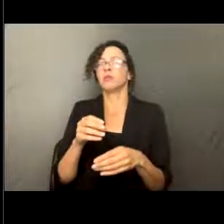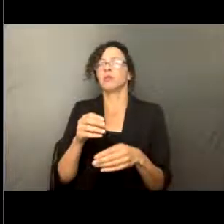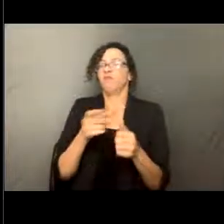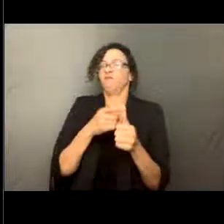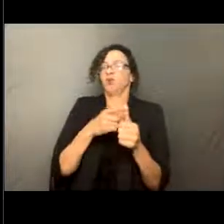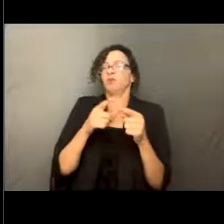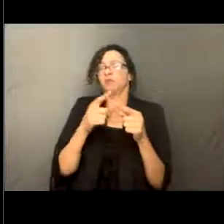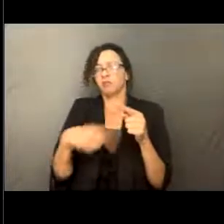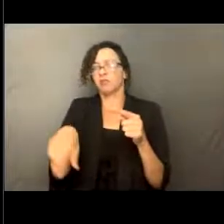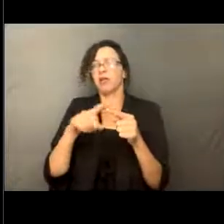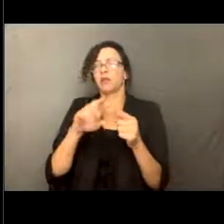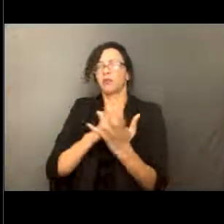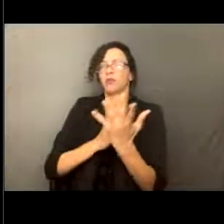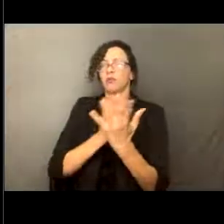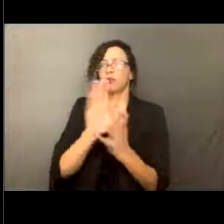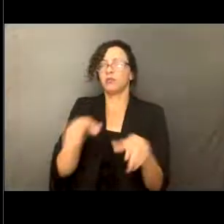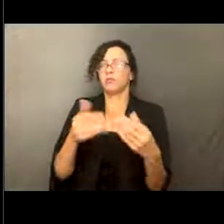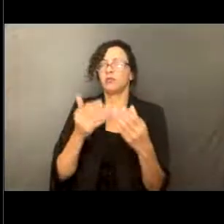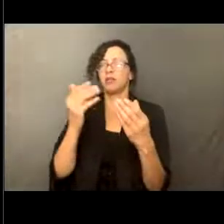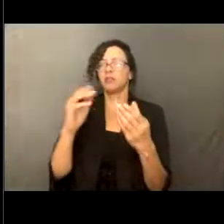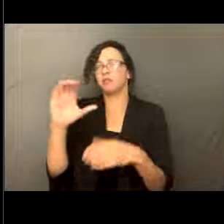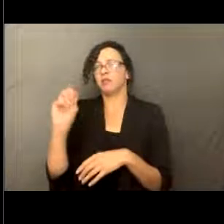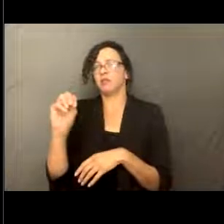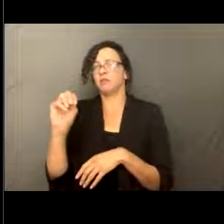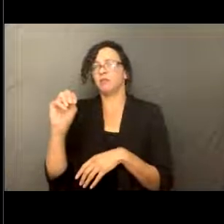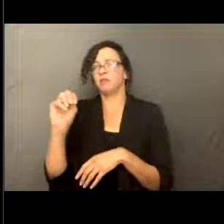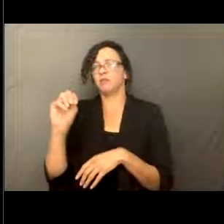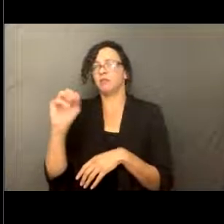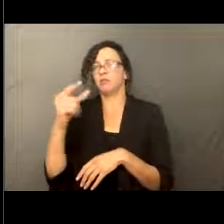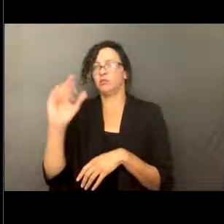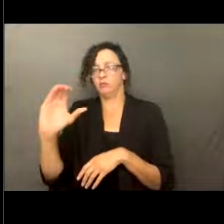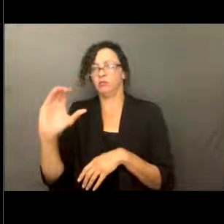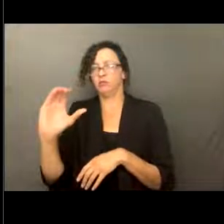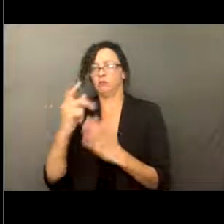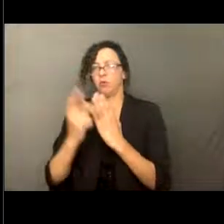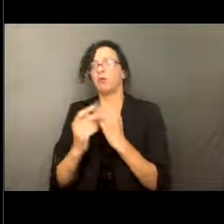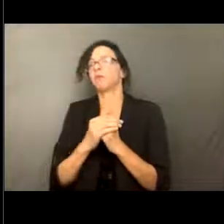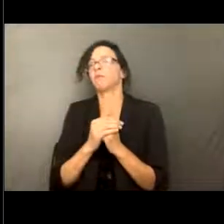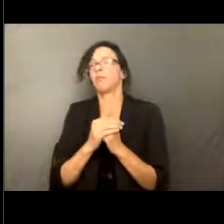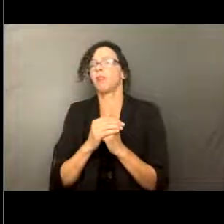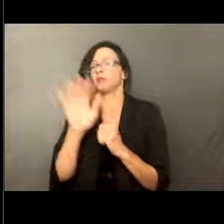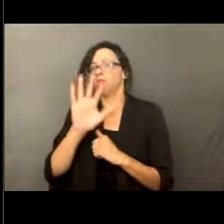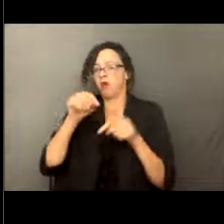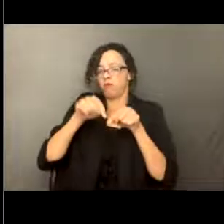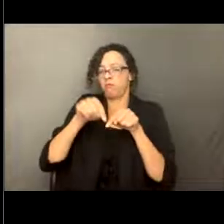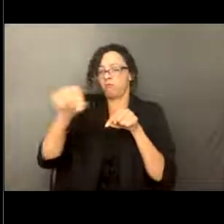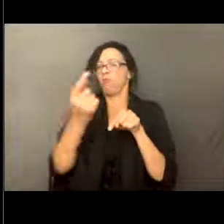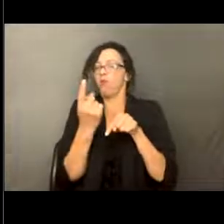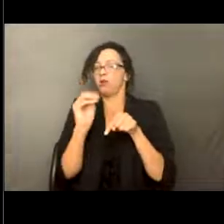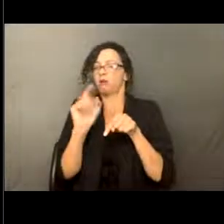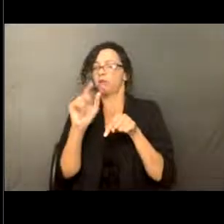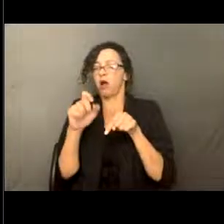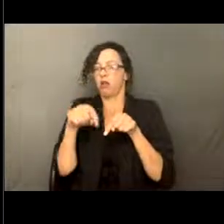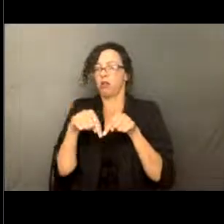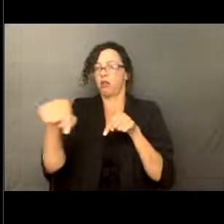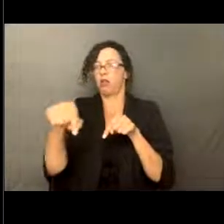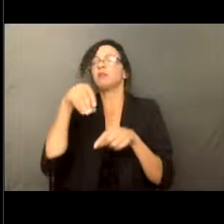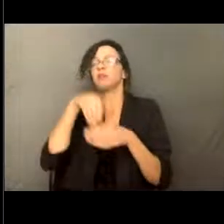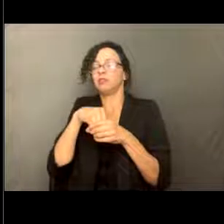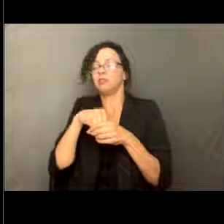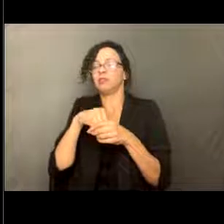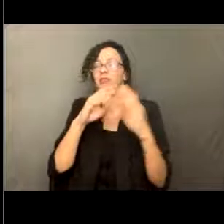program. At a little under 1 mile long, it is located in and near the city of Carpinteria,